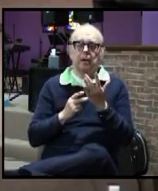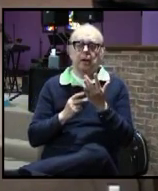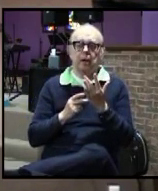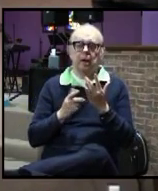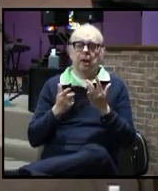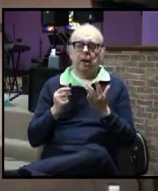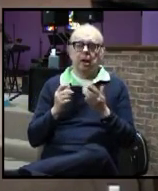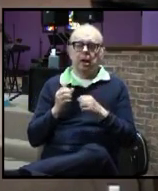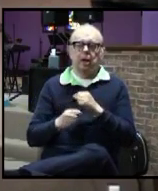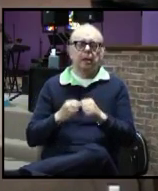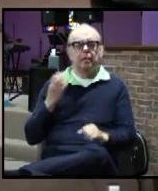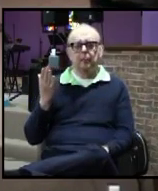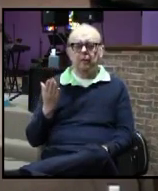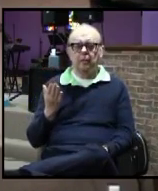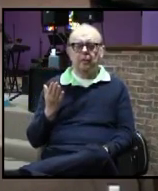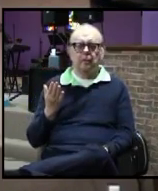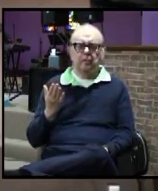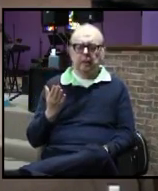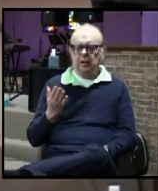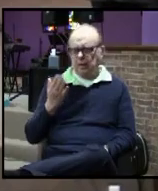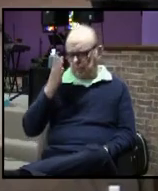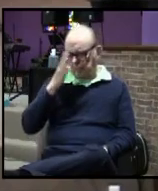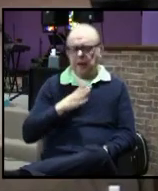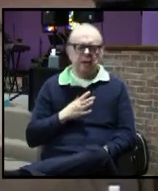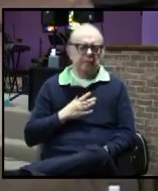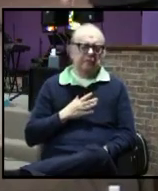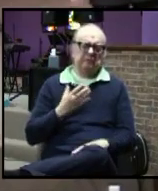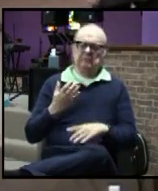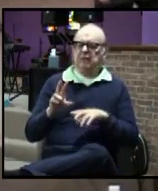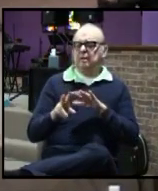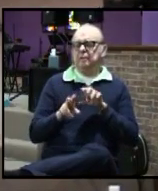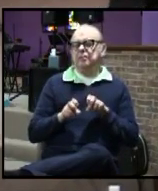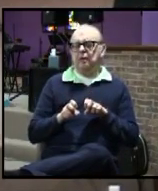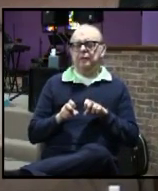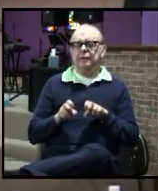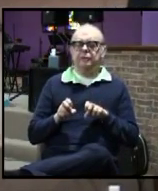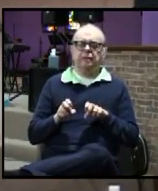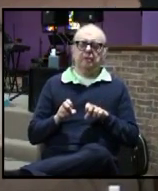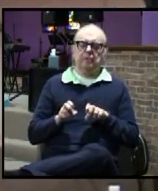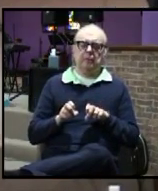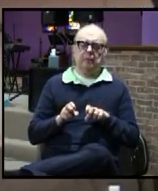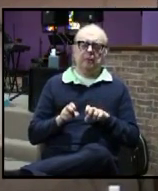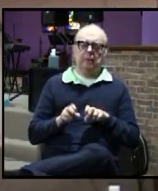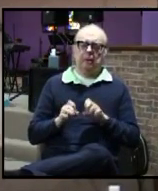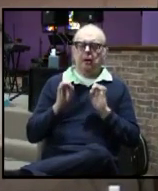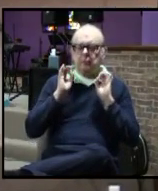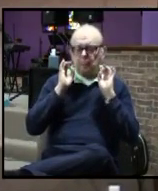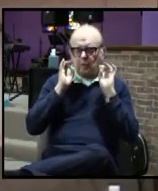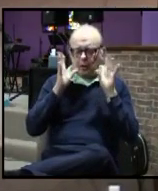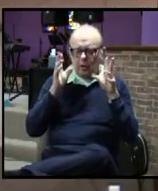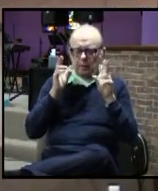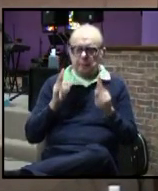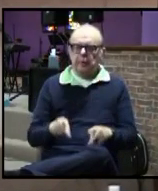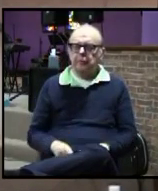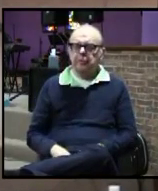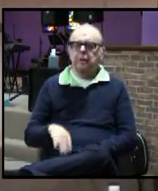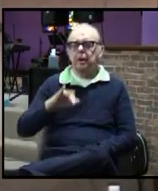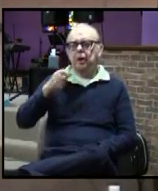And 20-something years ago, he took a guy who was selfish and self-centered, jerk with a capital J.